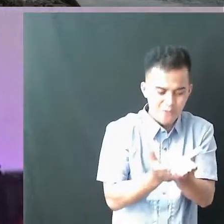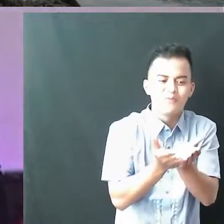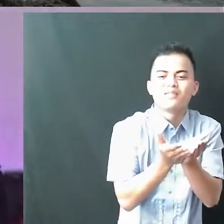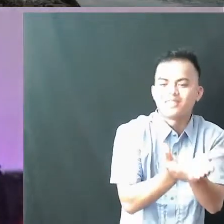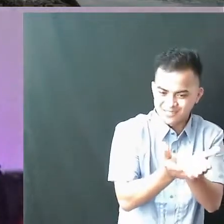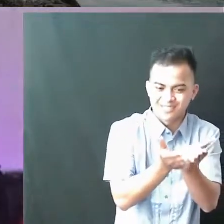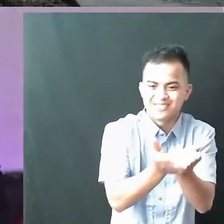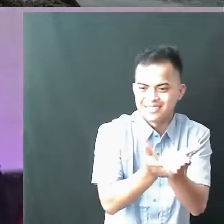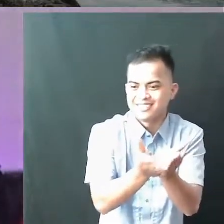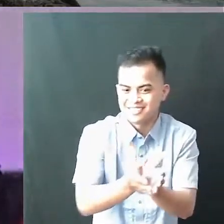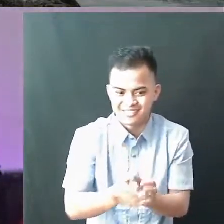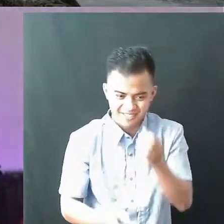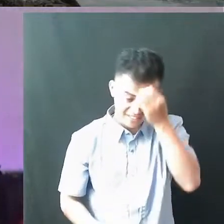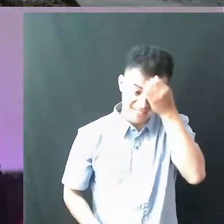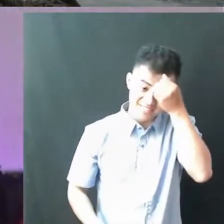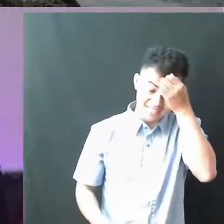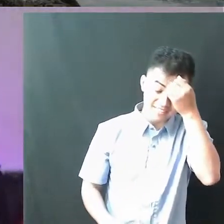How about your salvation?